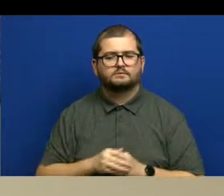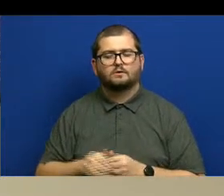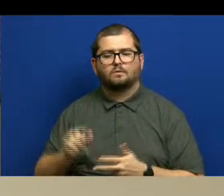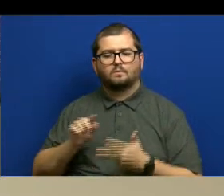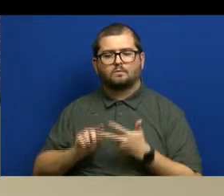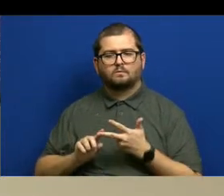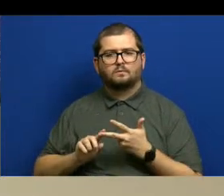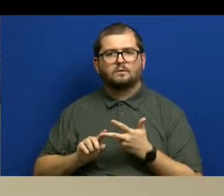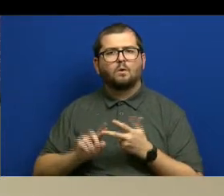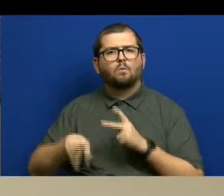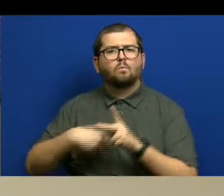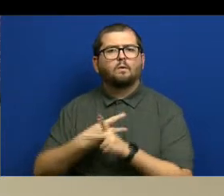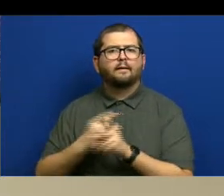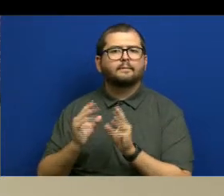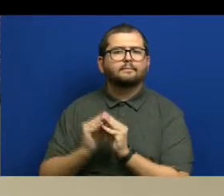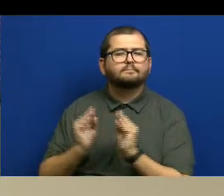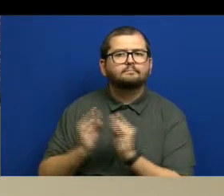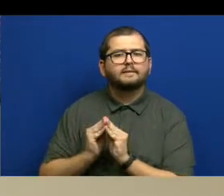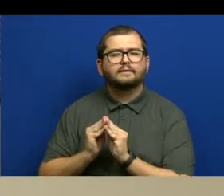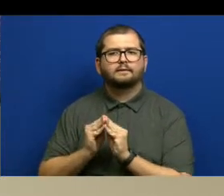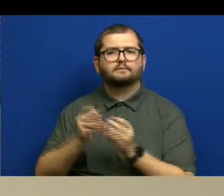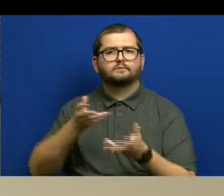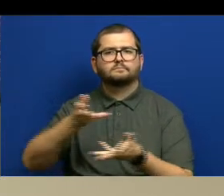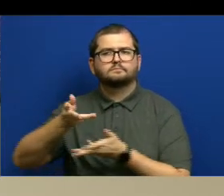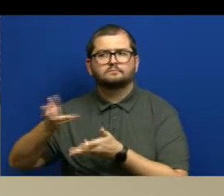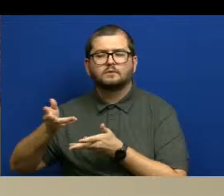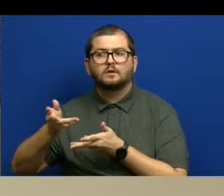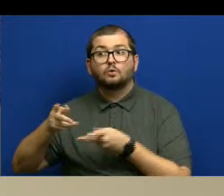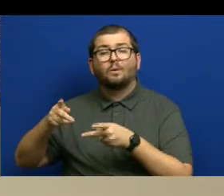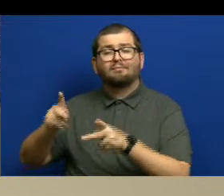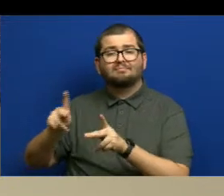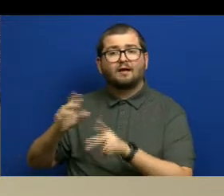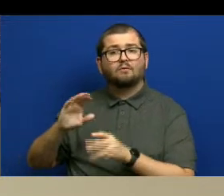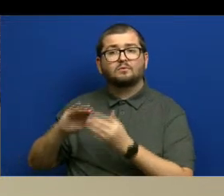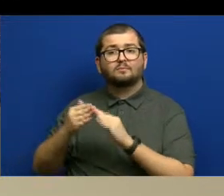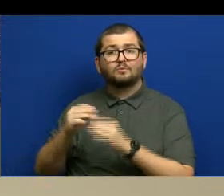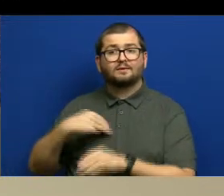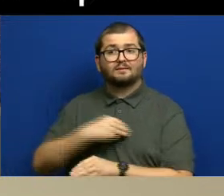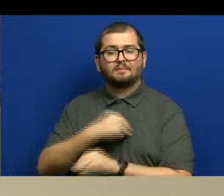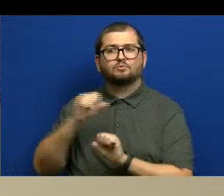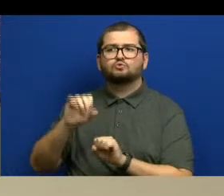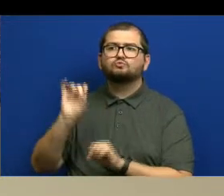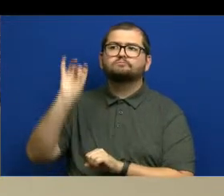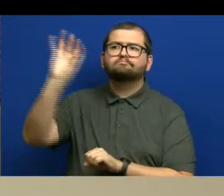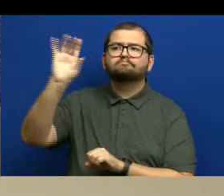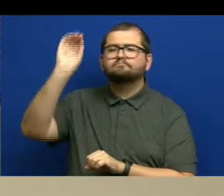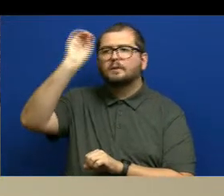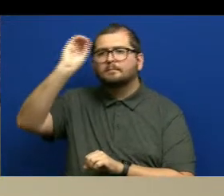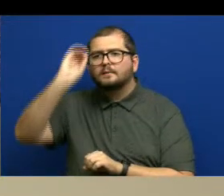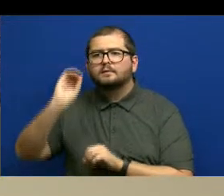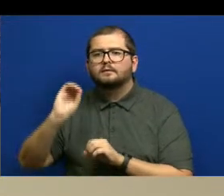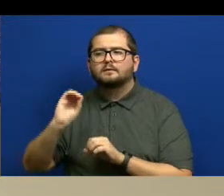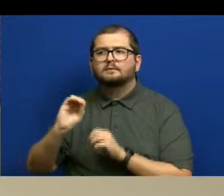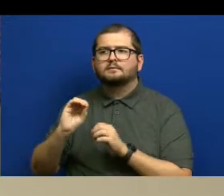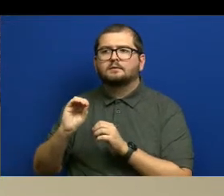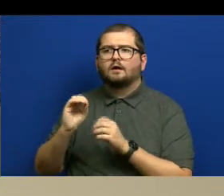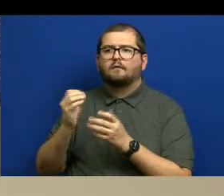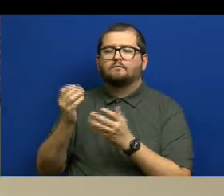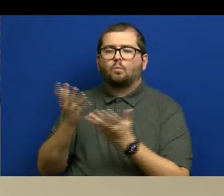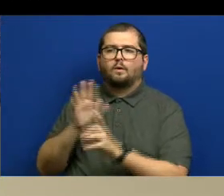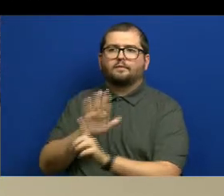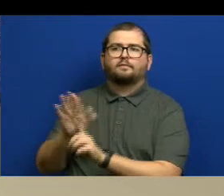what forums or meetings were hosted to allow community members the ability to express their views on the qualifications they seek in an executive director